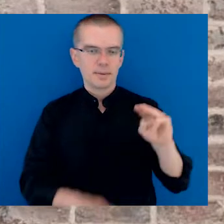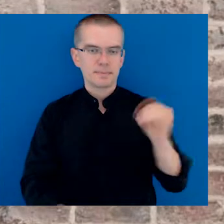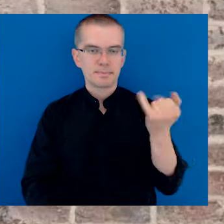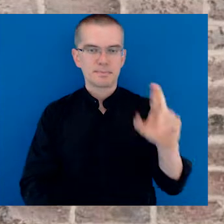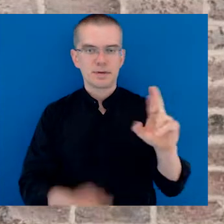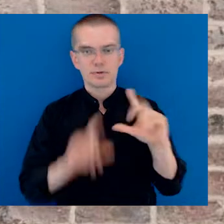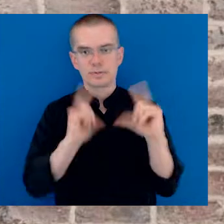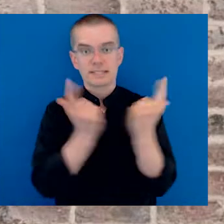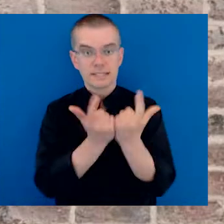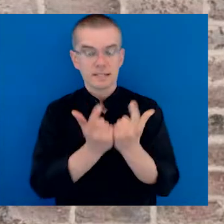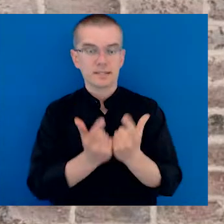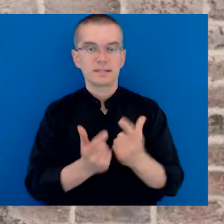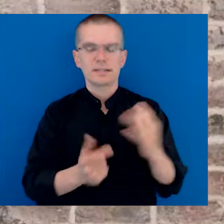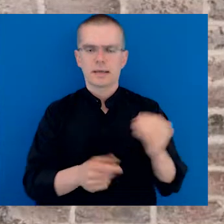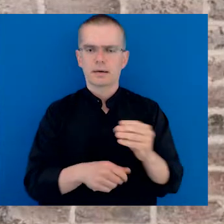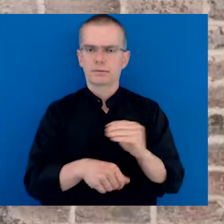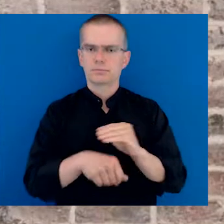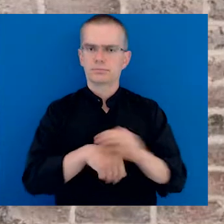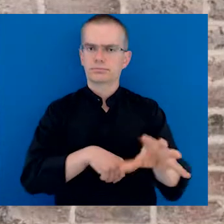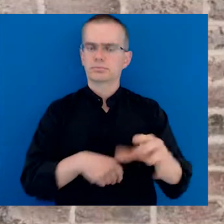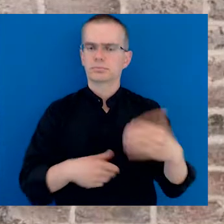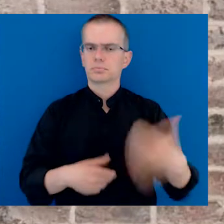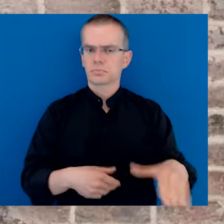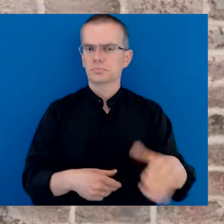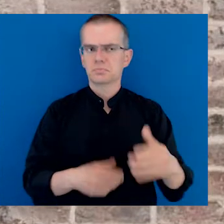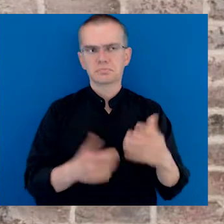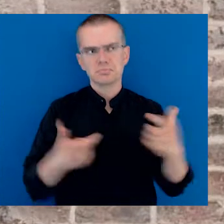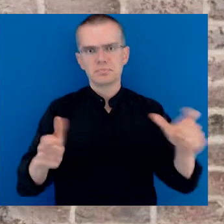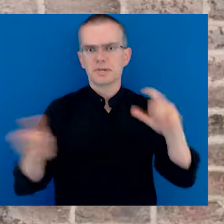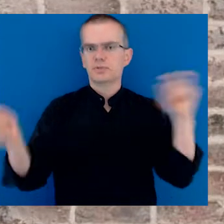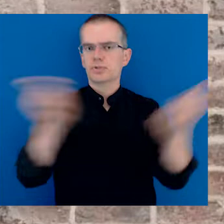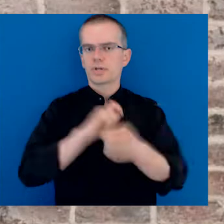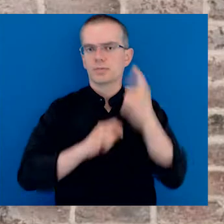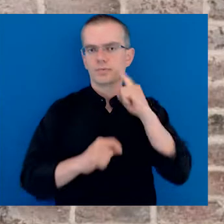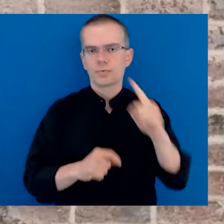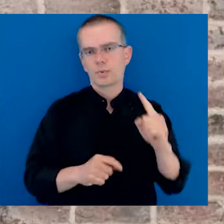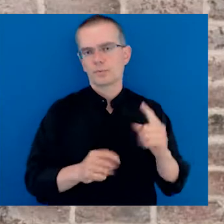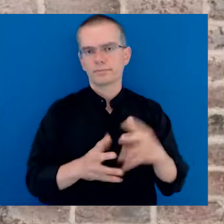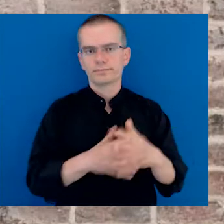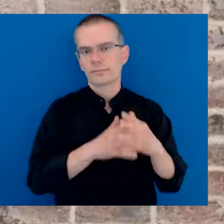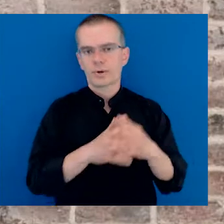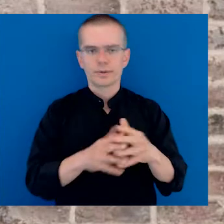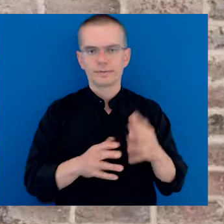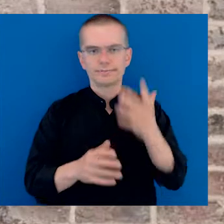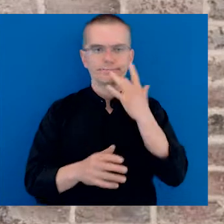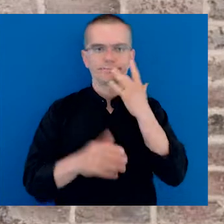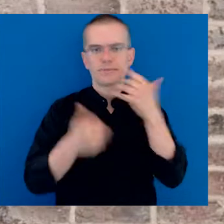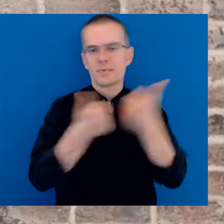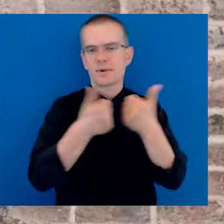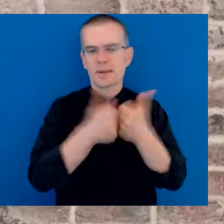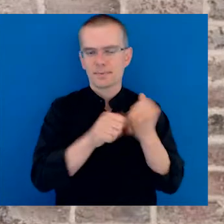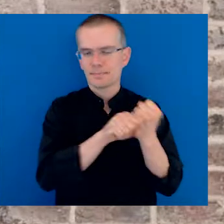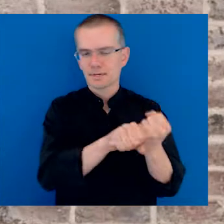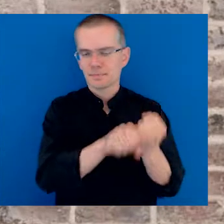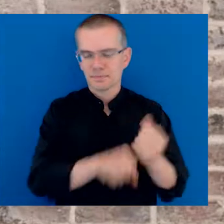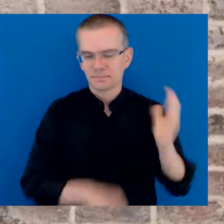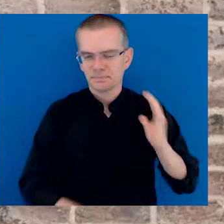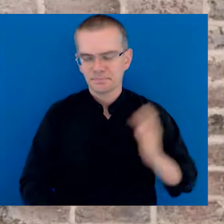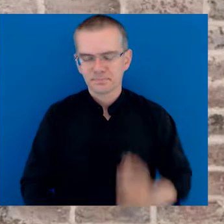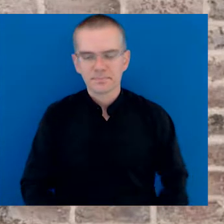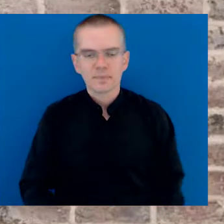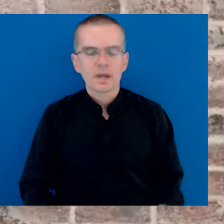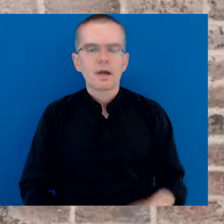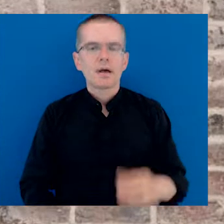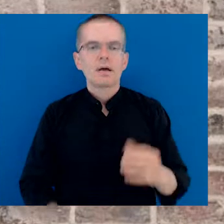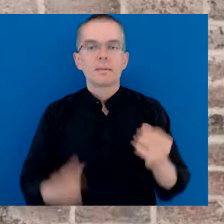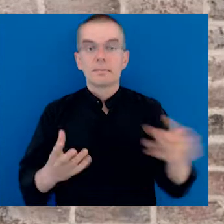prompted significant changes to America's pastime. For those of you, many have